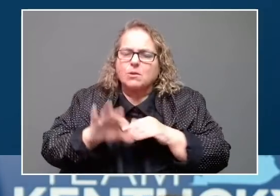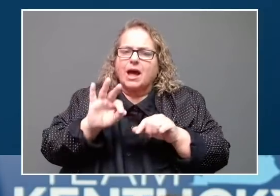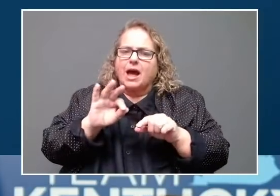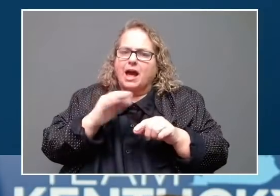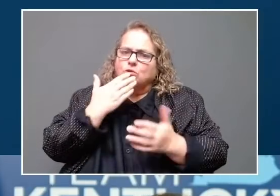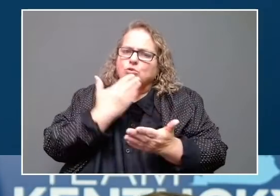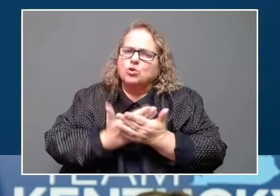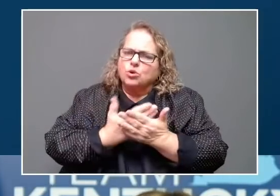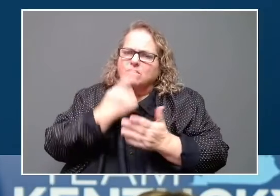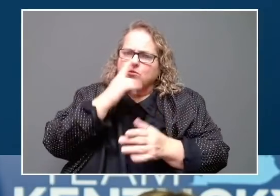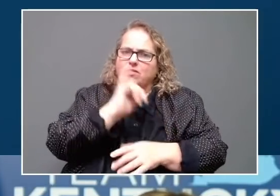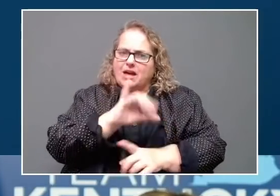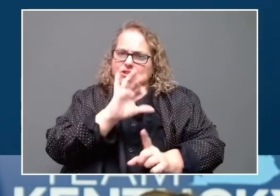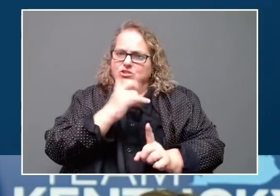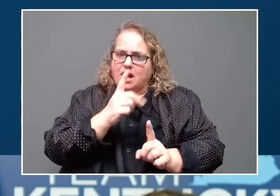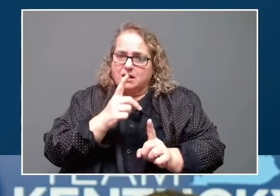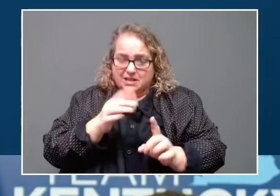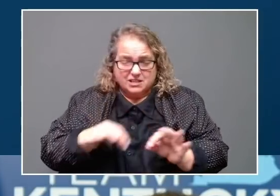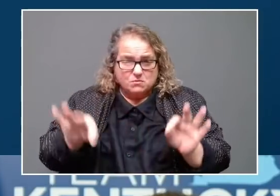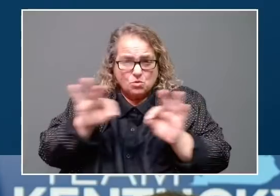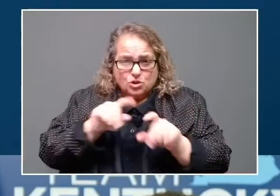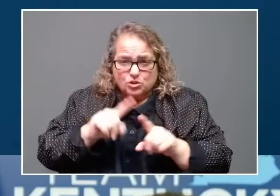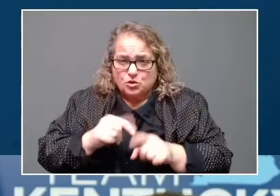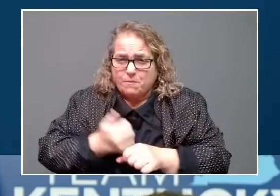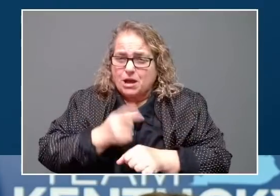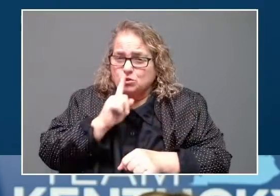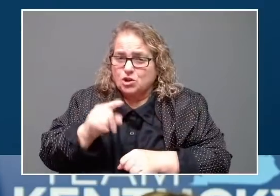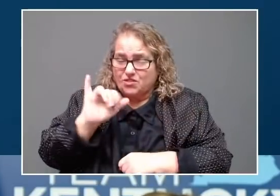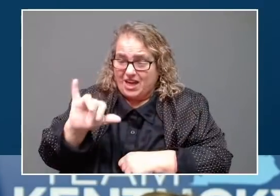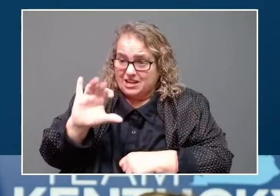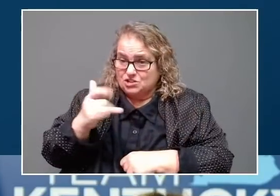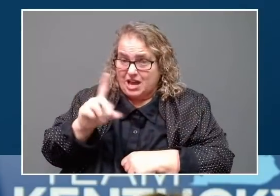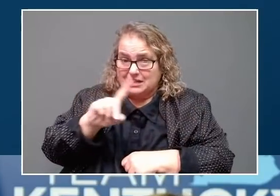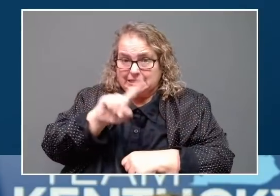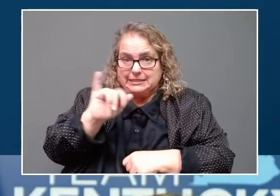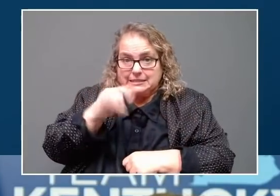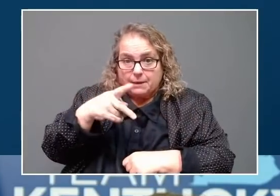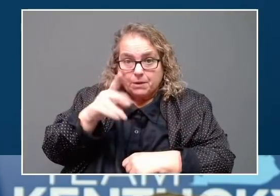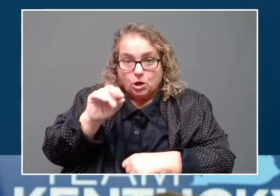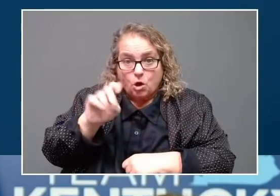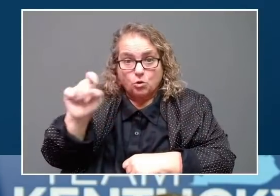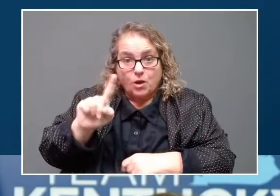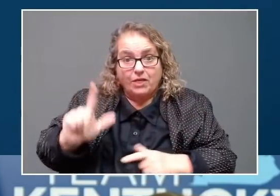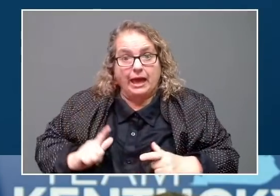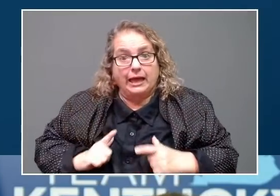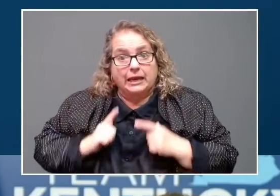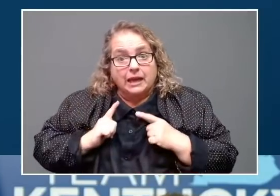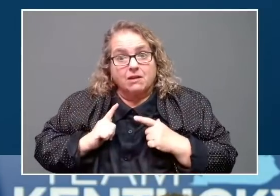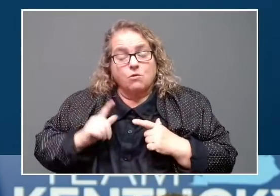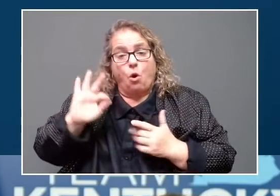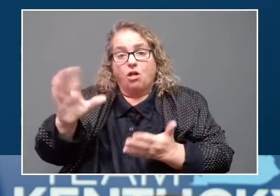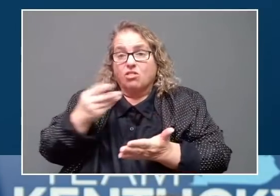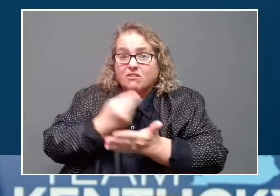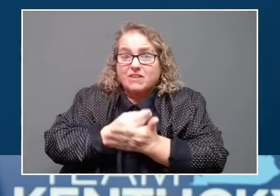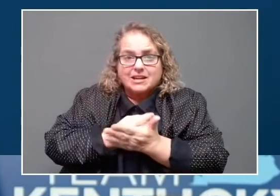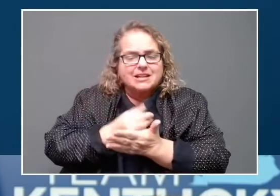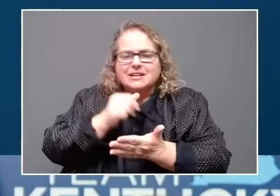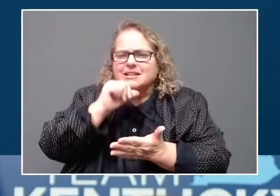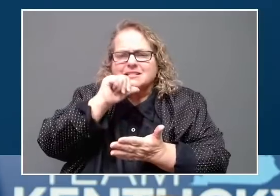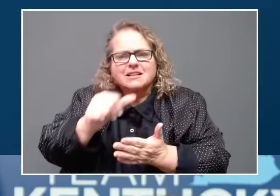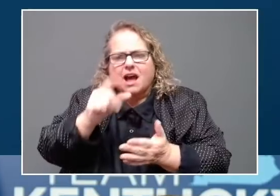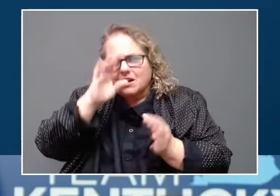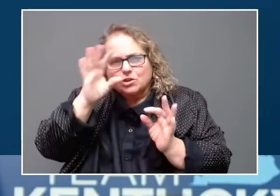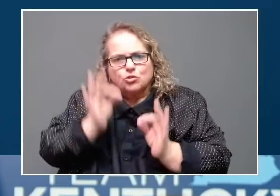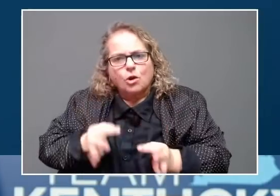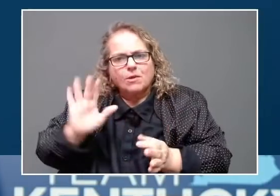a child's zip code or socioeconomic status does not predetermine their educational outcomes.